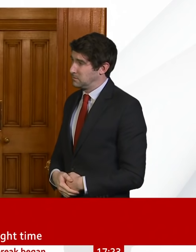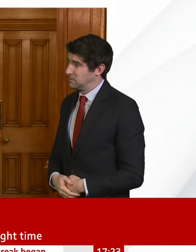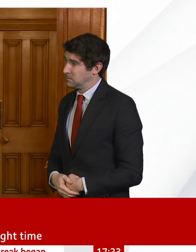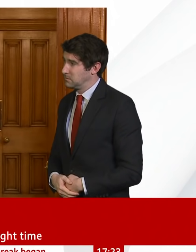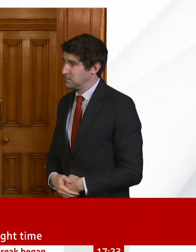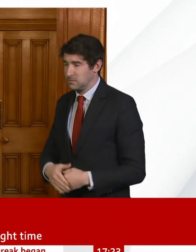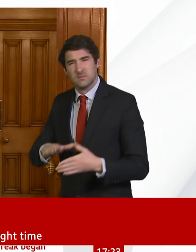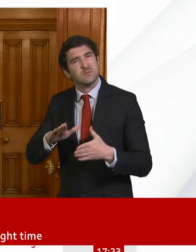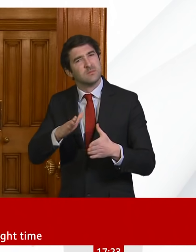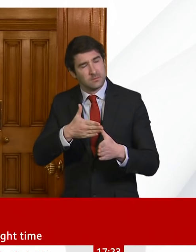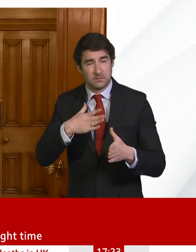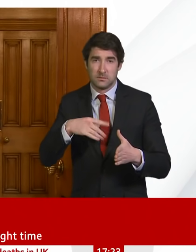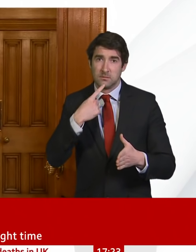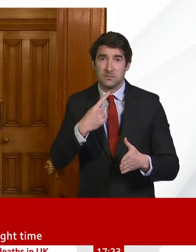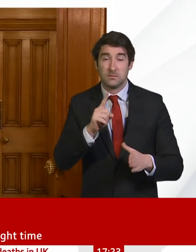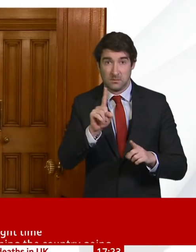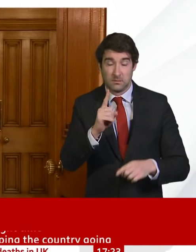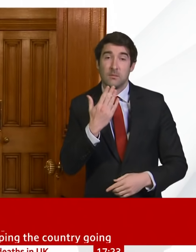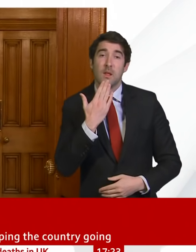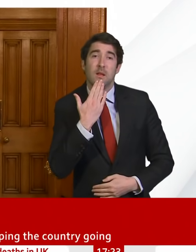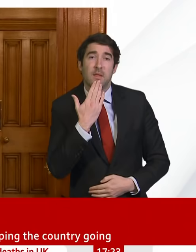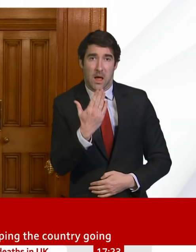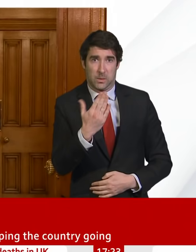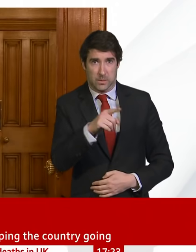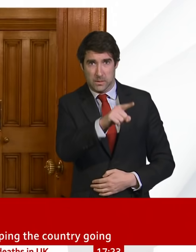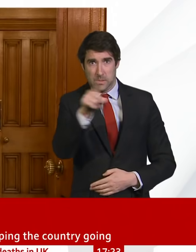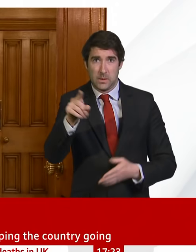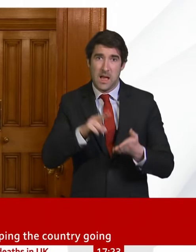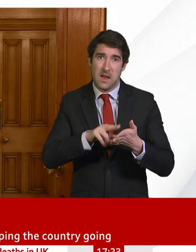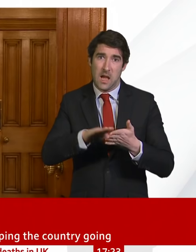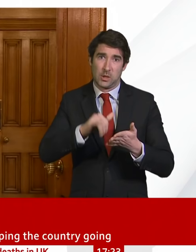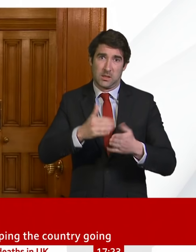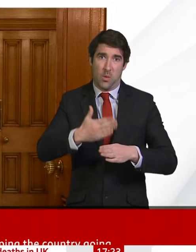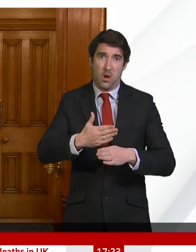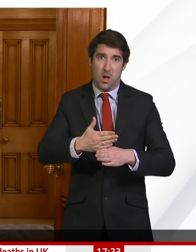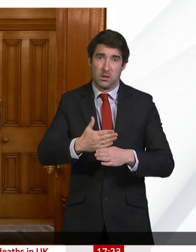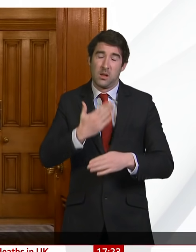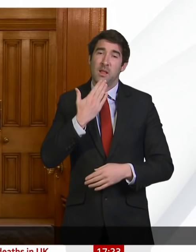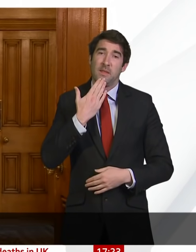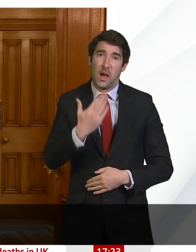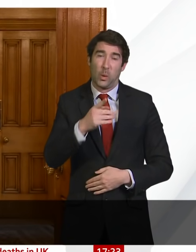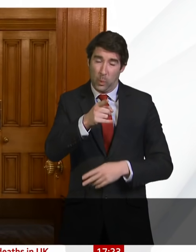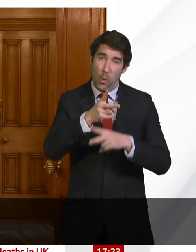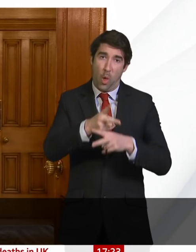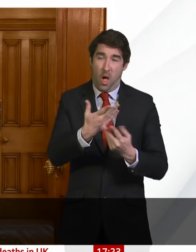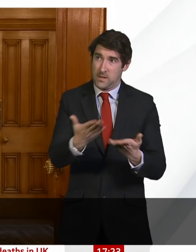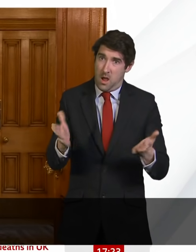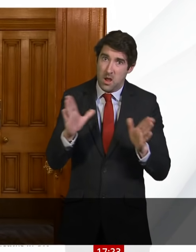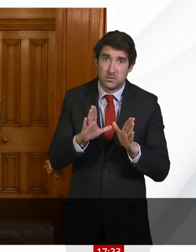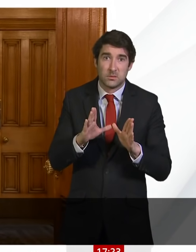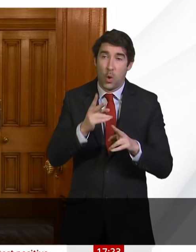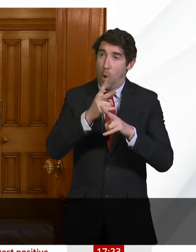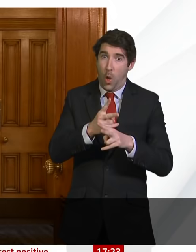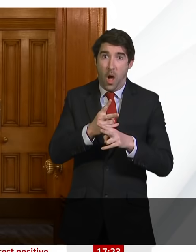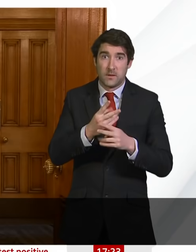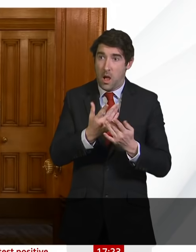of the NHS and indeed across the public service are doing at this time to support us and to support the population. Specifically on the point of PPE,